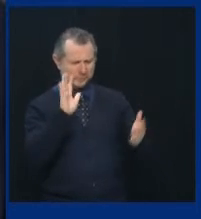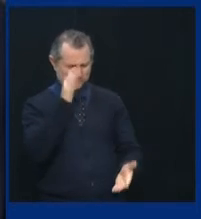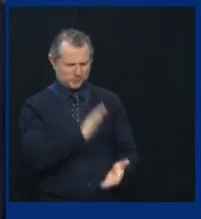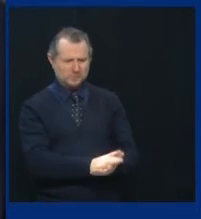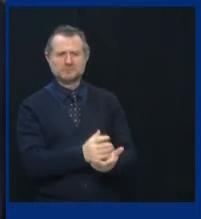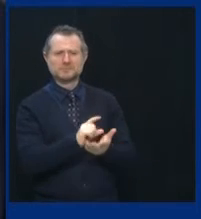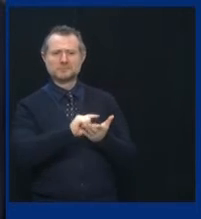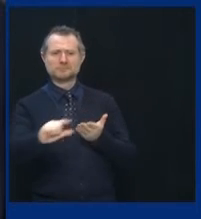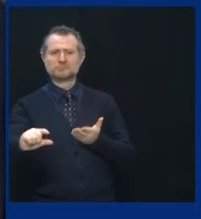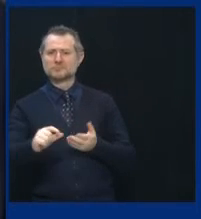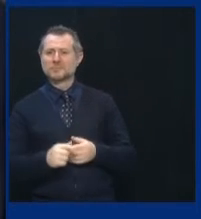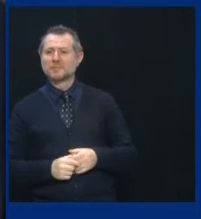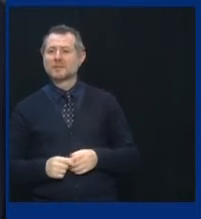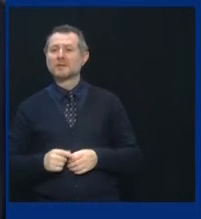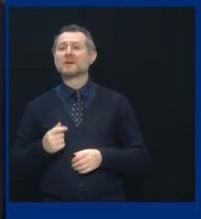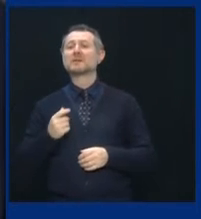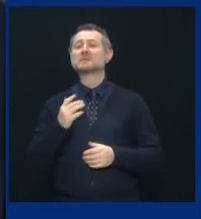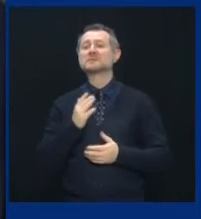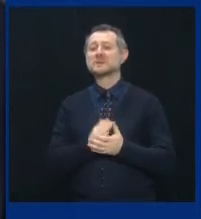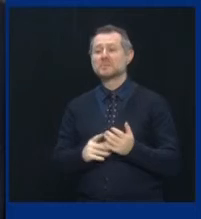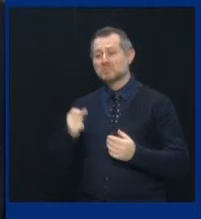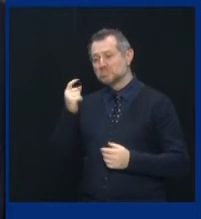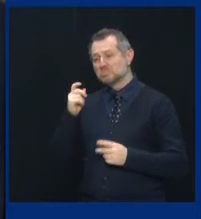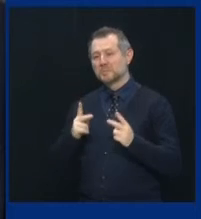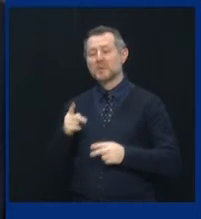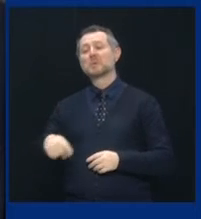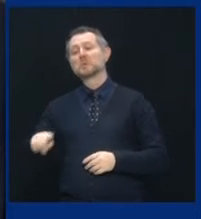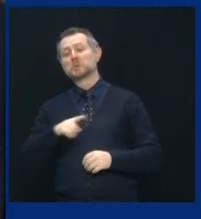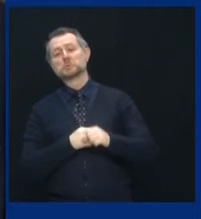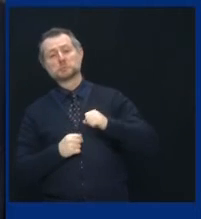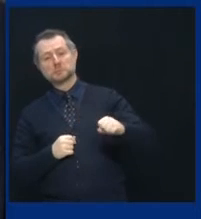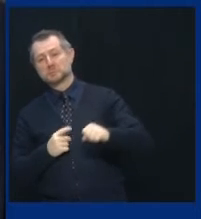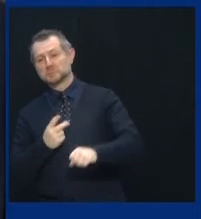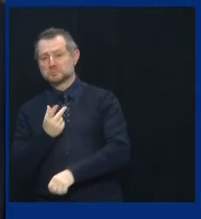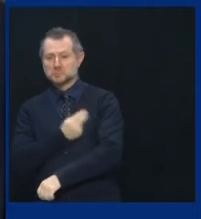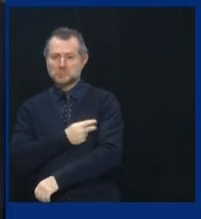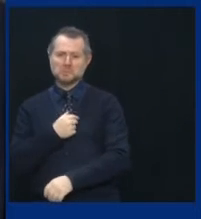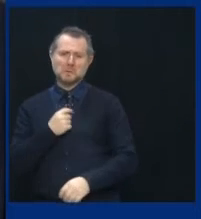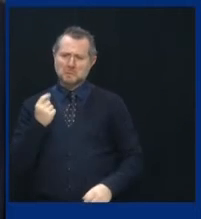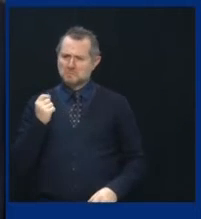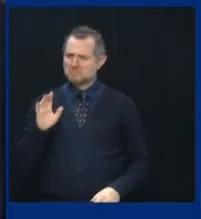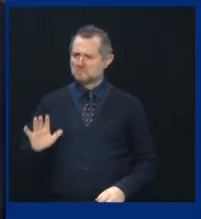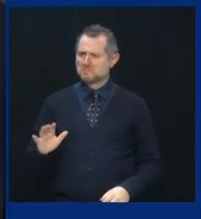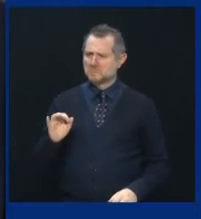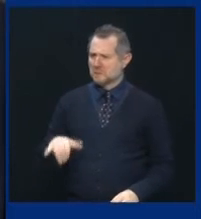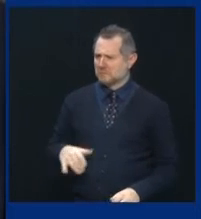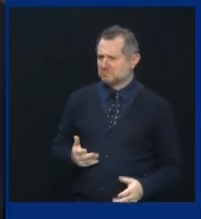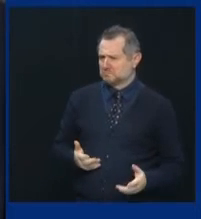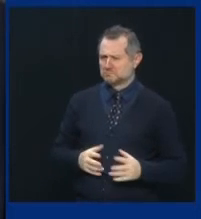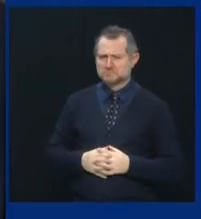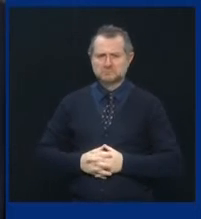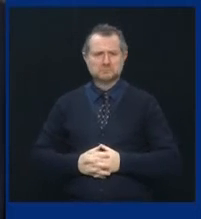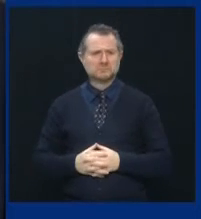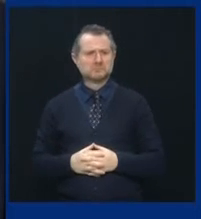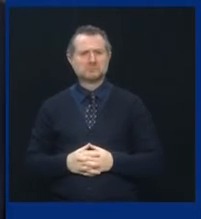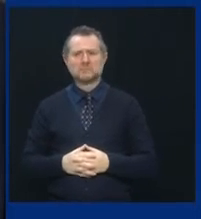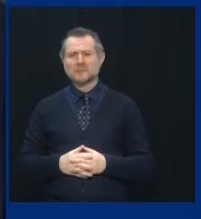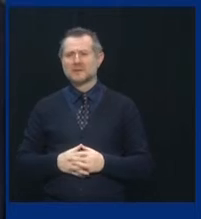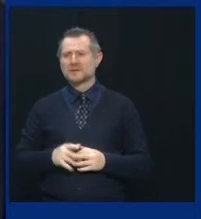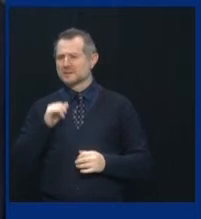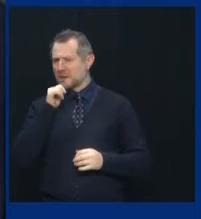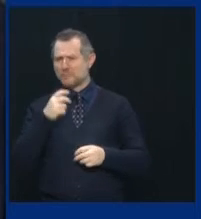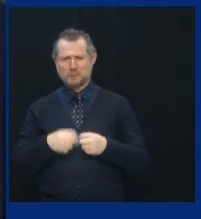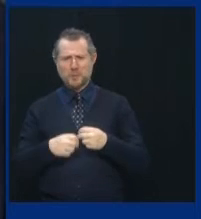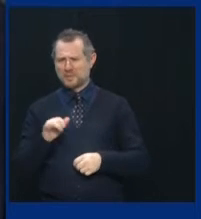will refuse to take it. Some healthcare workers will refuse to take it. But that can't be the issue, because